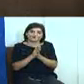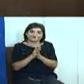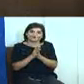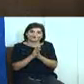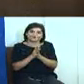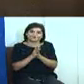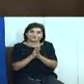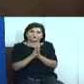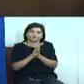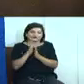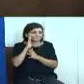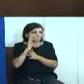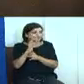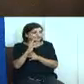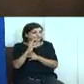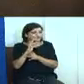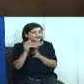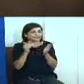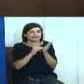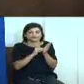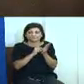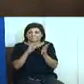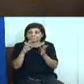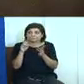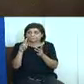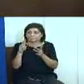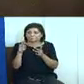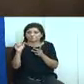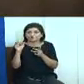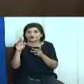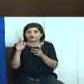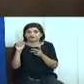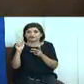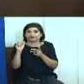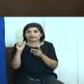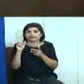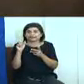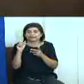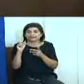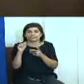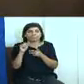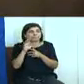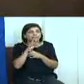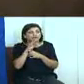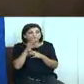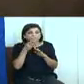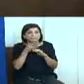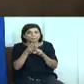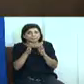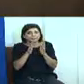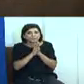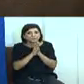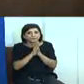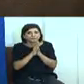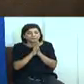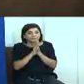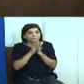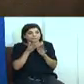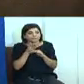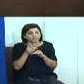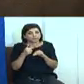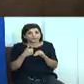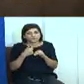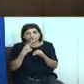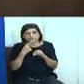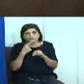And I will repeat what Reverend Barbara said to me a while ago. Reverend Barbara Haynes whispered to me after the prayer that Alex prayed over me.